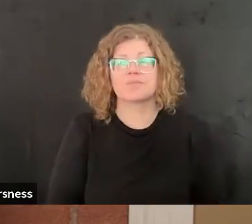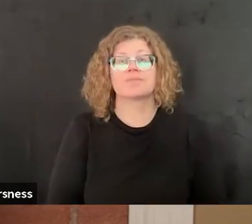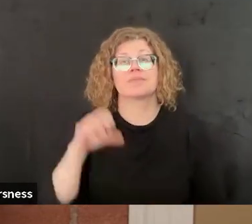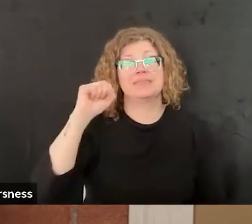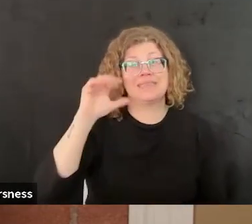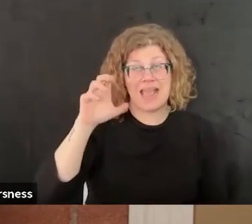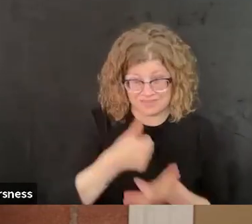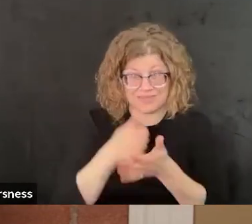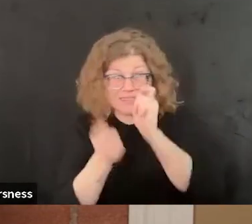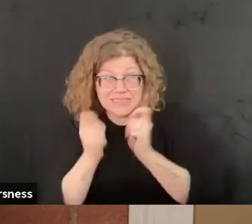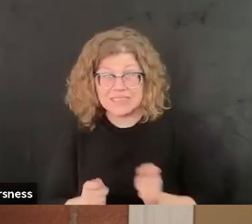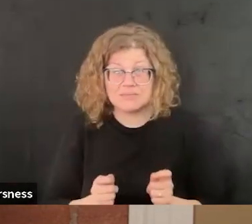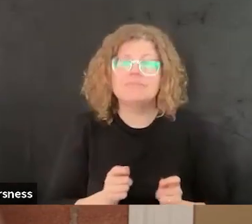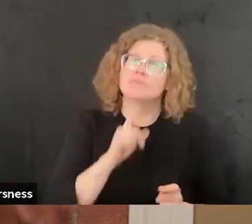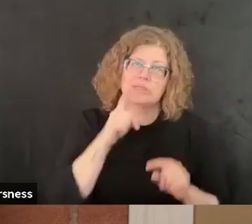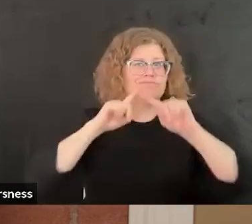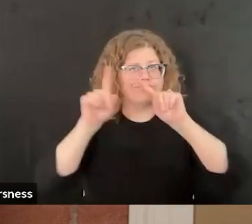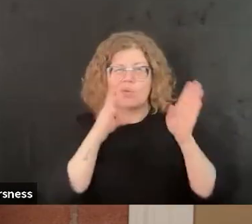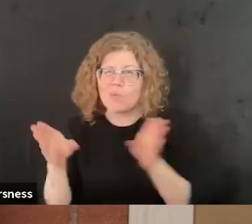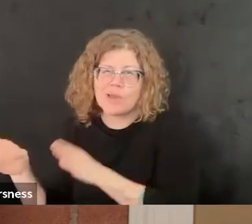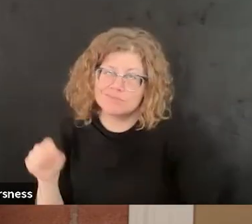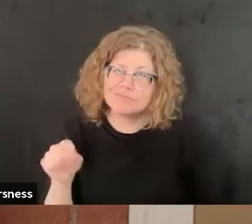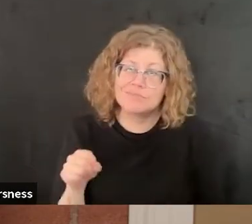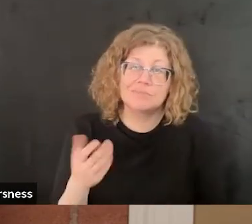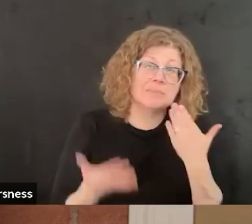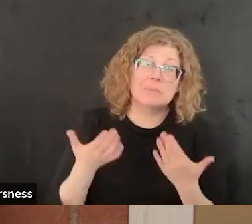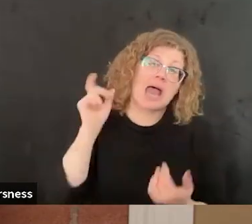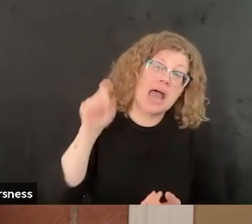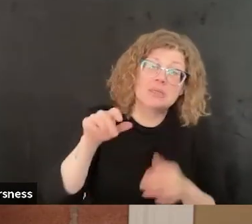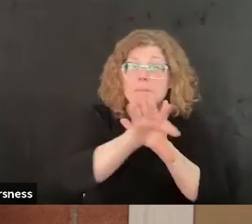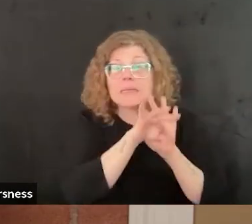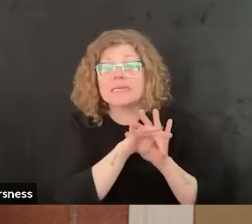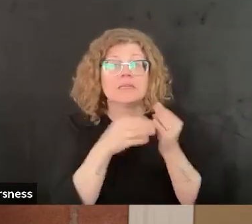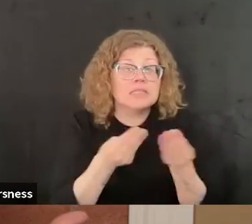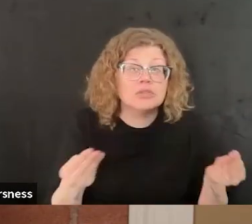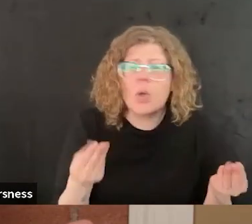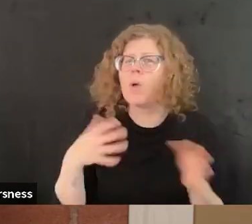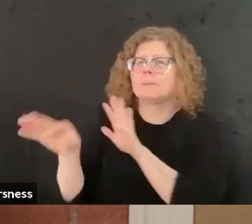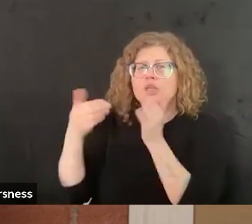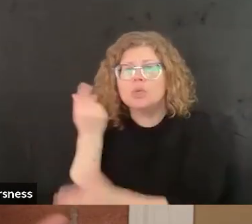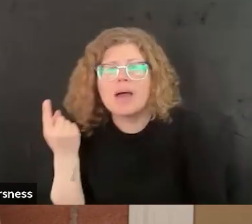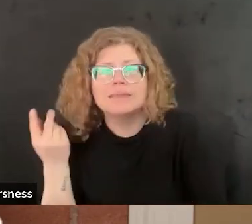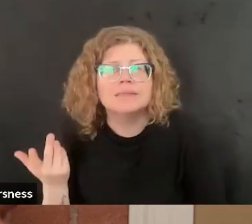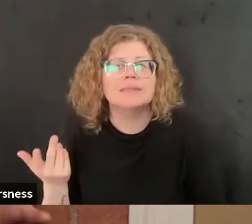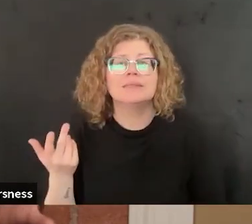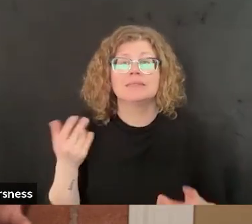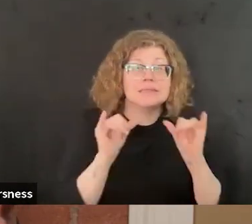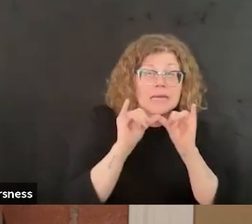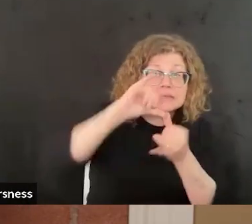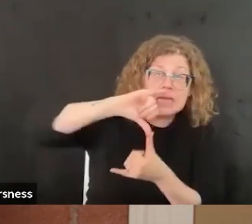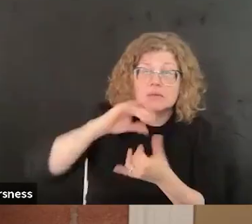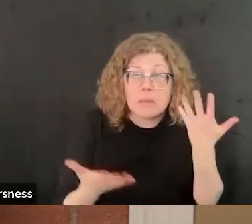front. So scaling your project can happen in a lot of different ways. It might mean that you use different materiality. It might mean